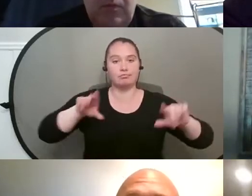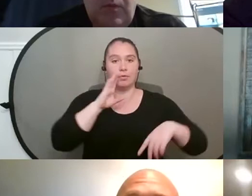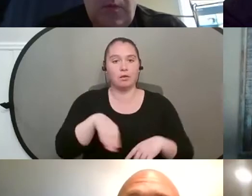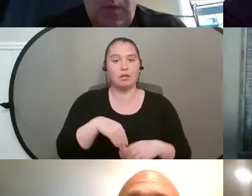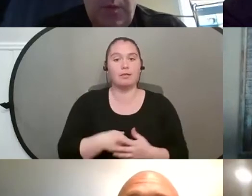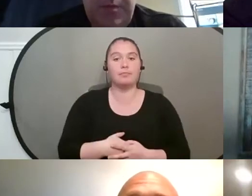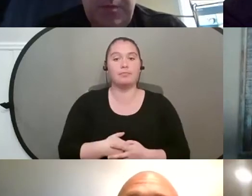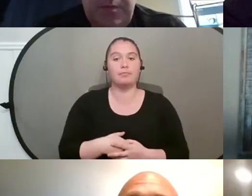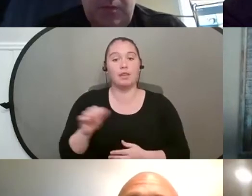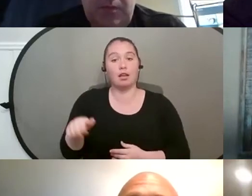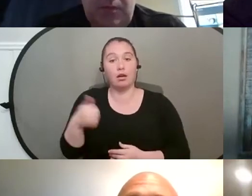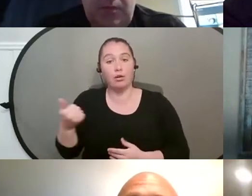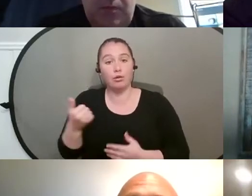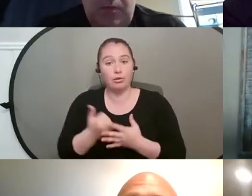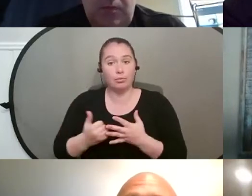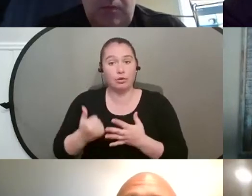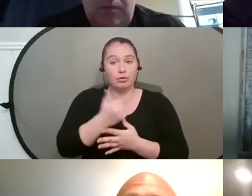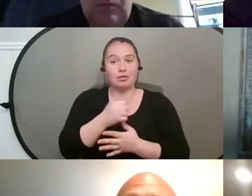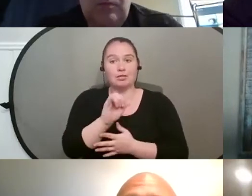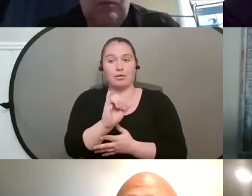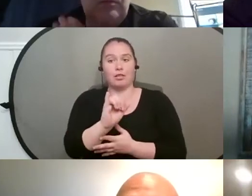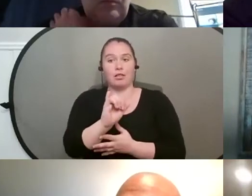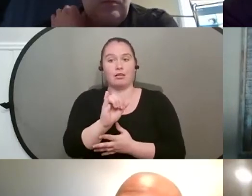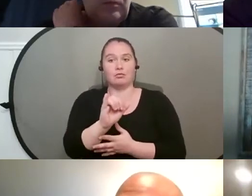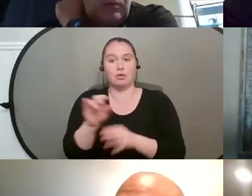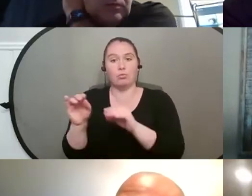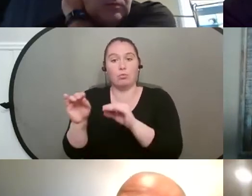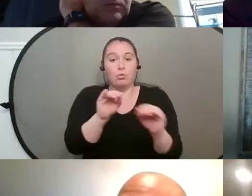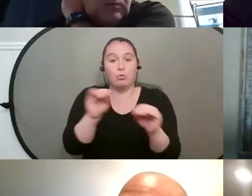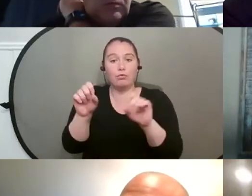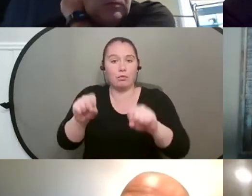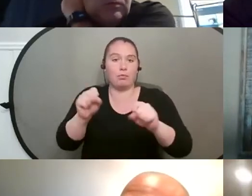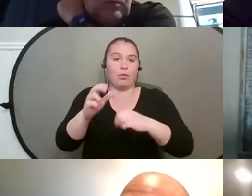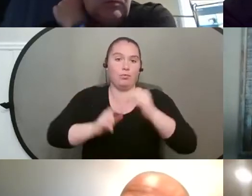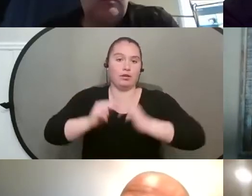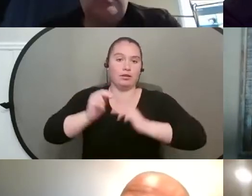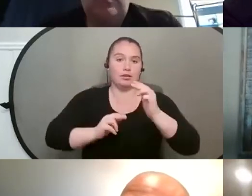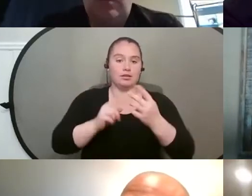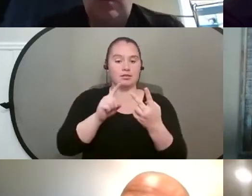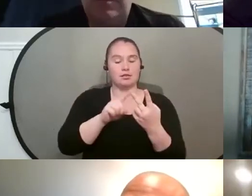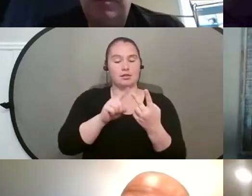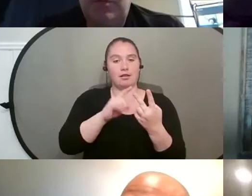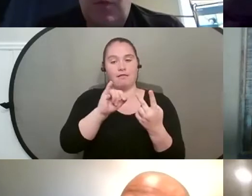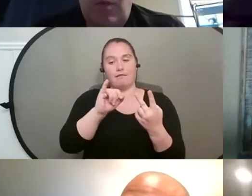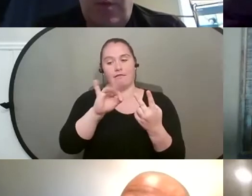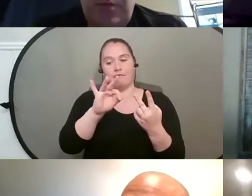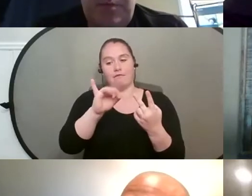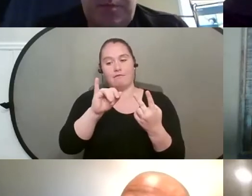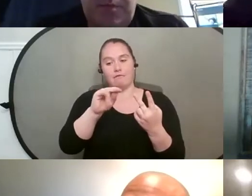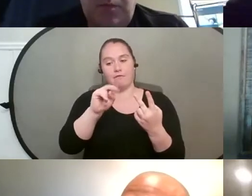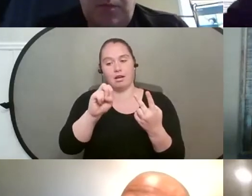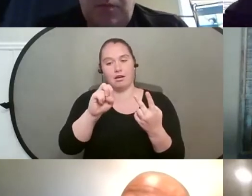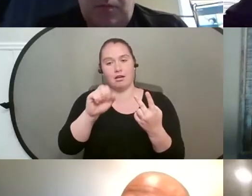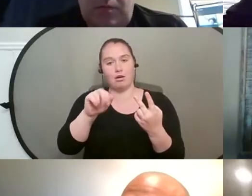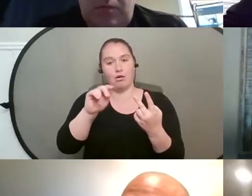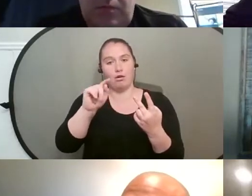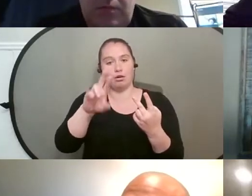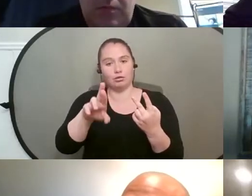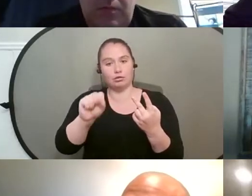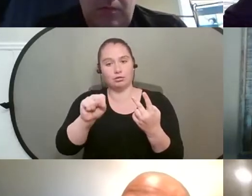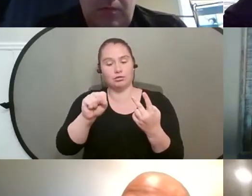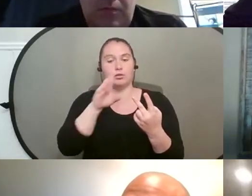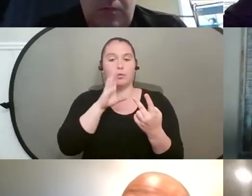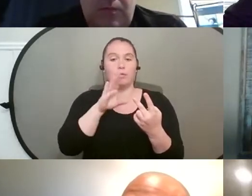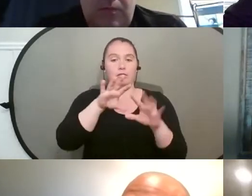priorities, like portables, being able to support in fine arts, those type of elements, that would come under the district-wide goals